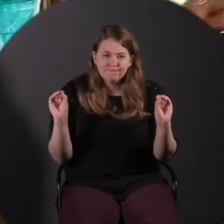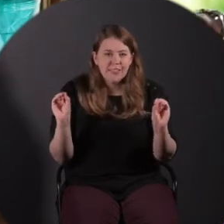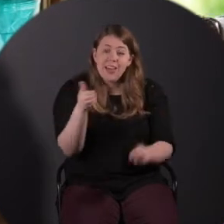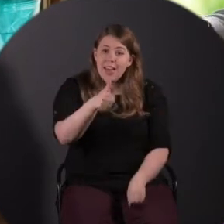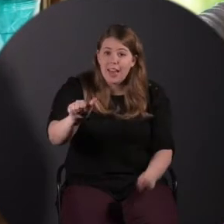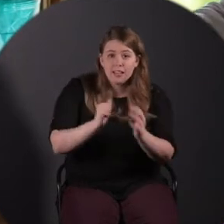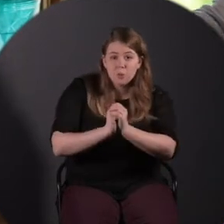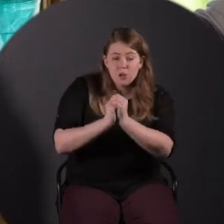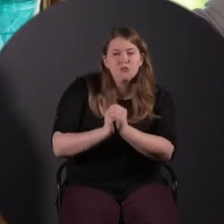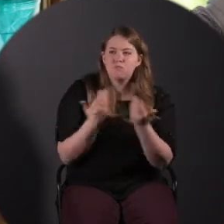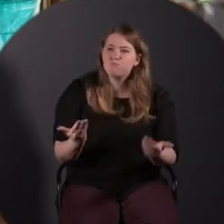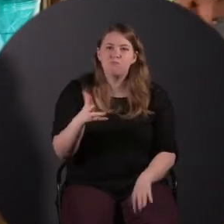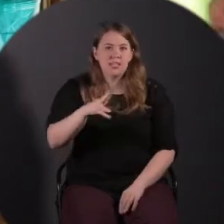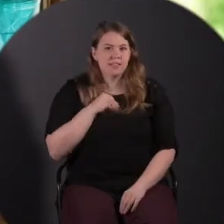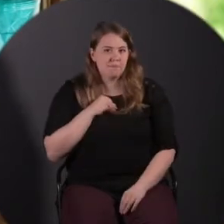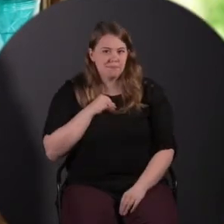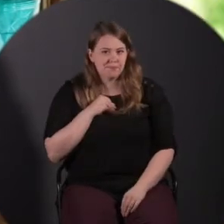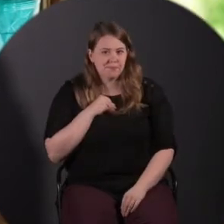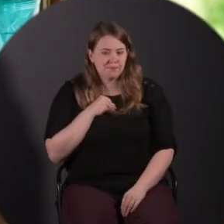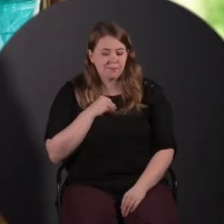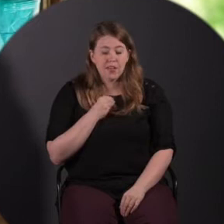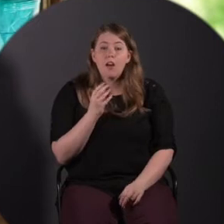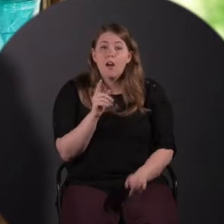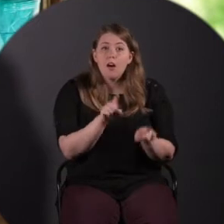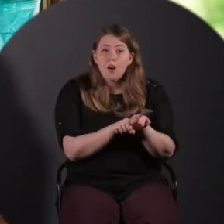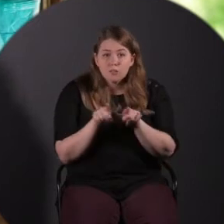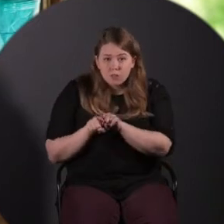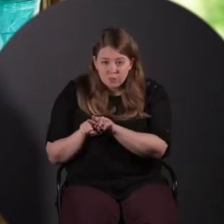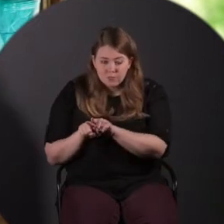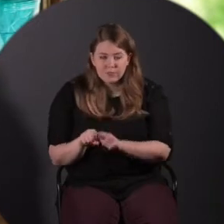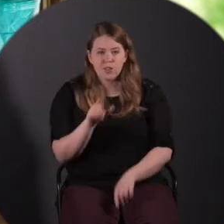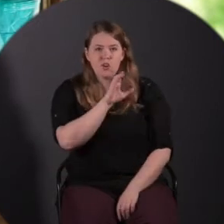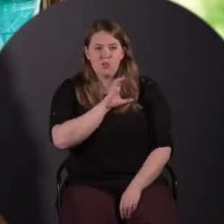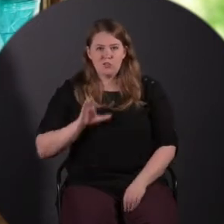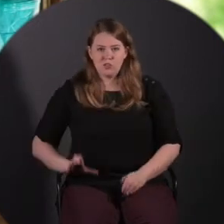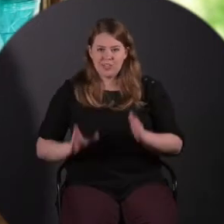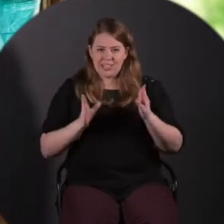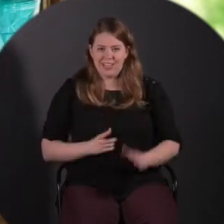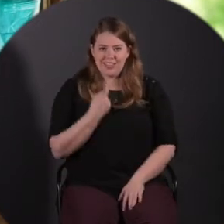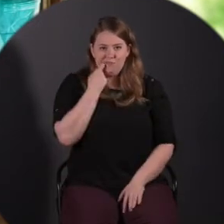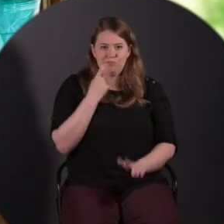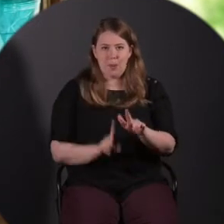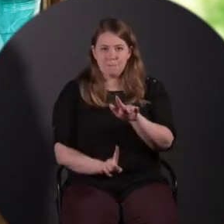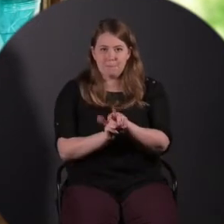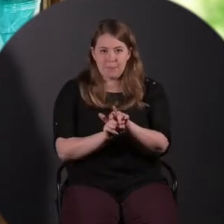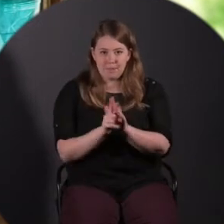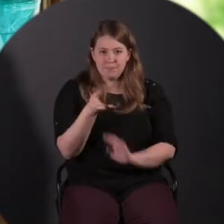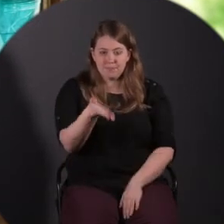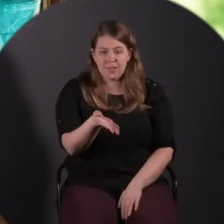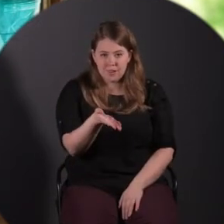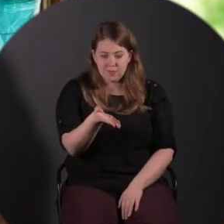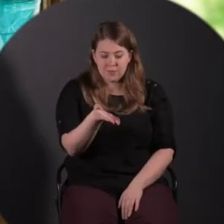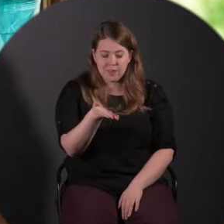accepted. Also, Christianity had become a major presence there. It was a major presence in the late 40s